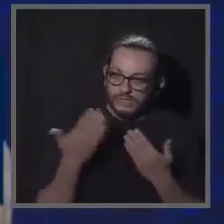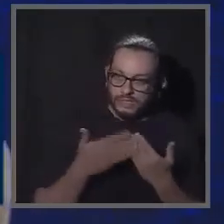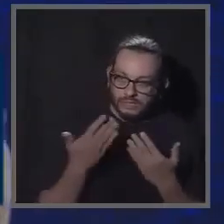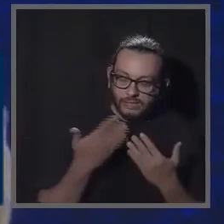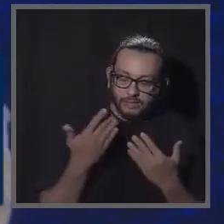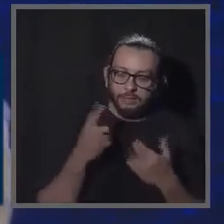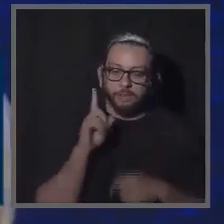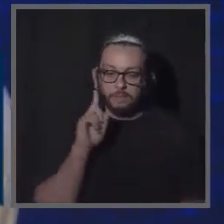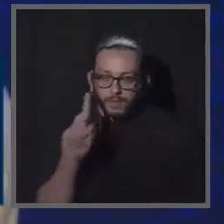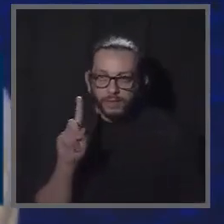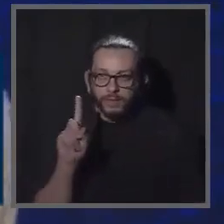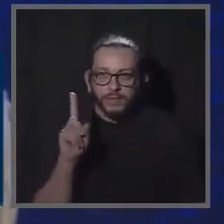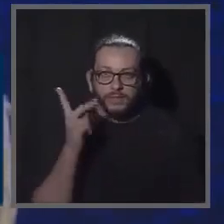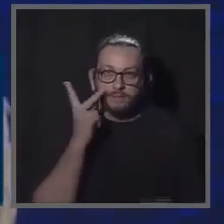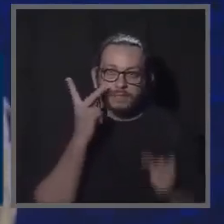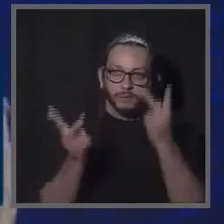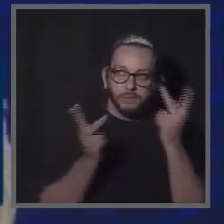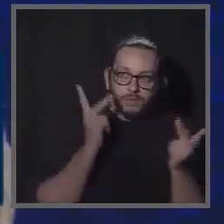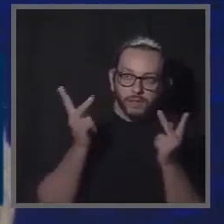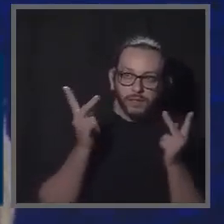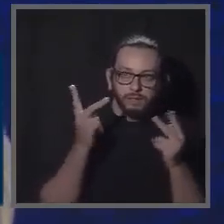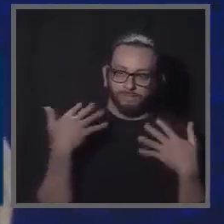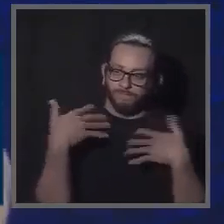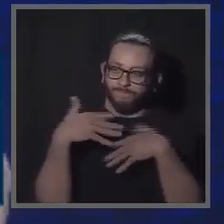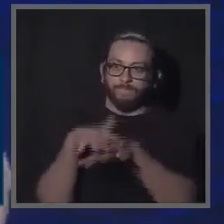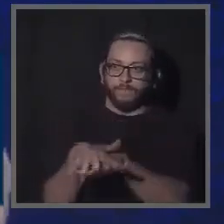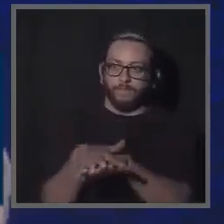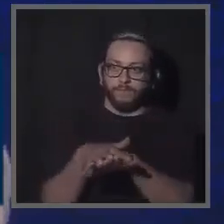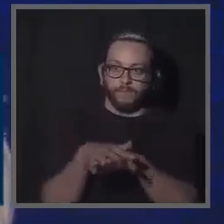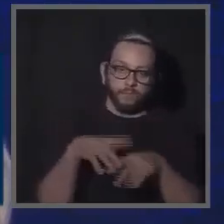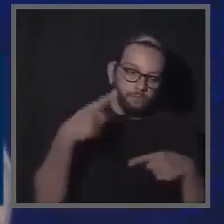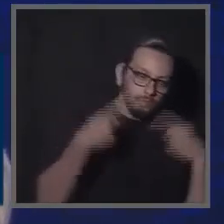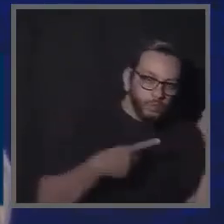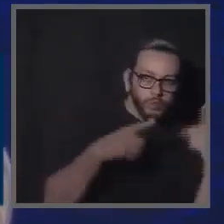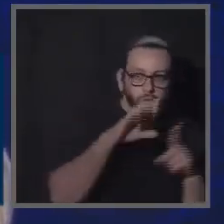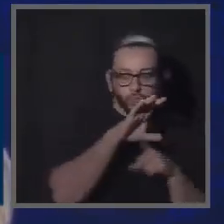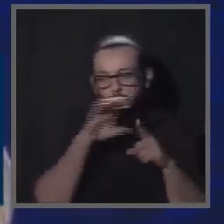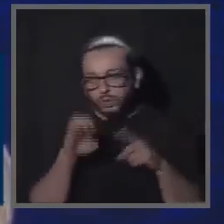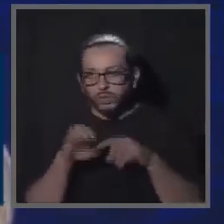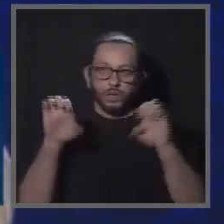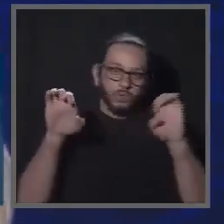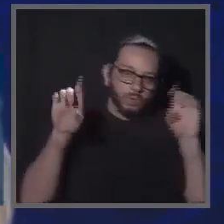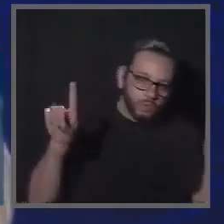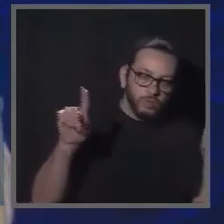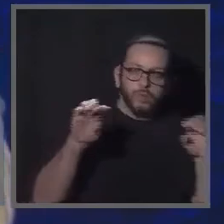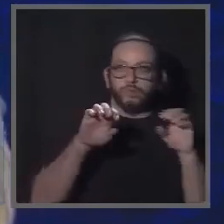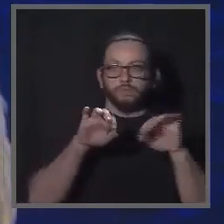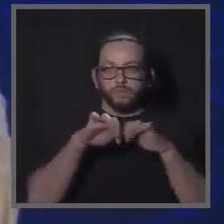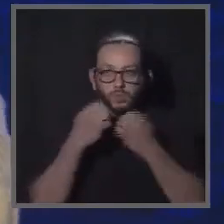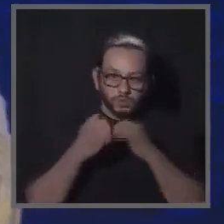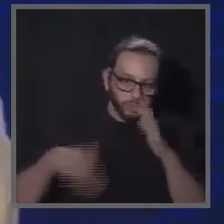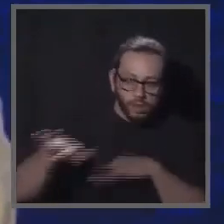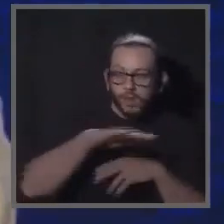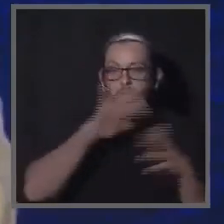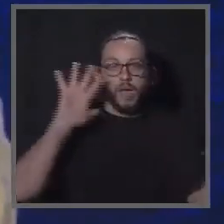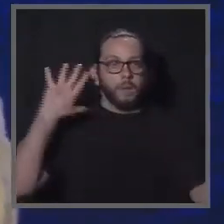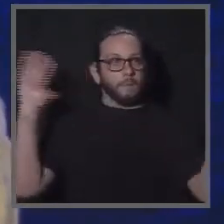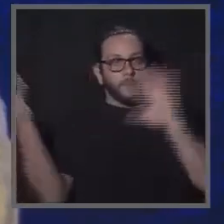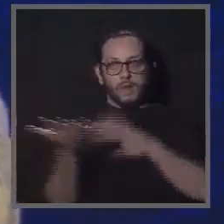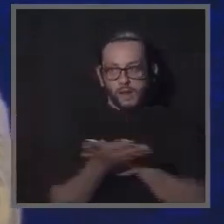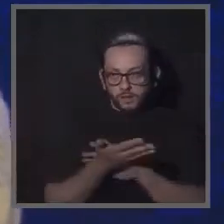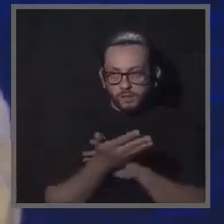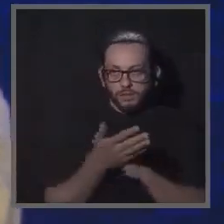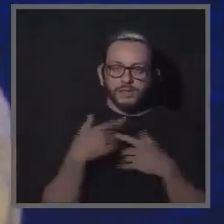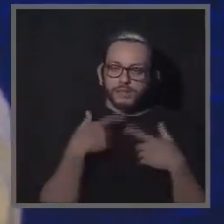but besides this integrated perspective between cultural policies, educational, social, and environmental policies that I've